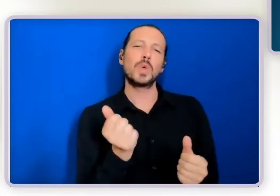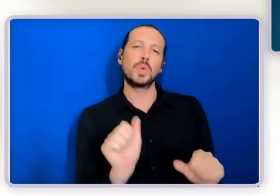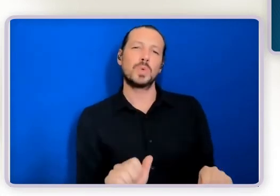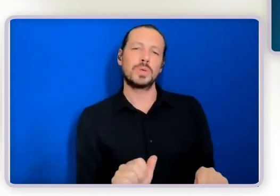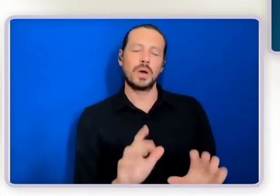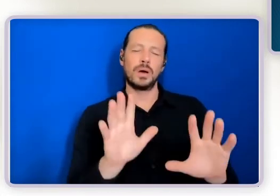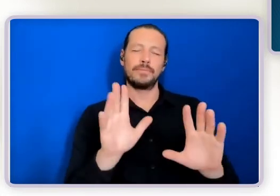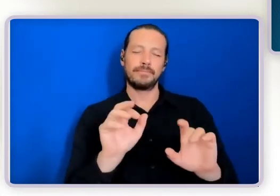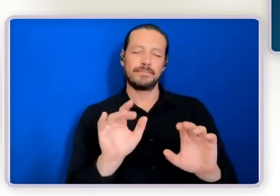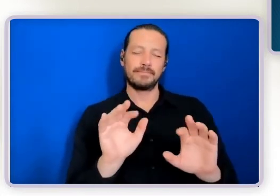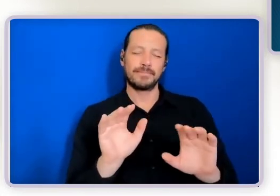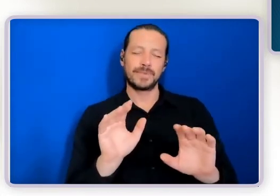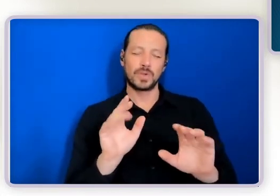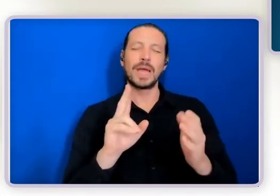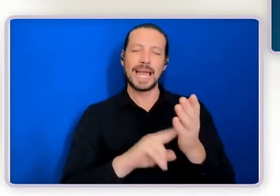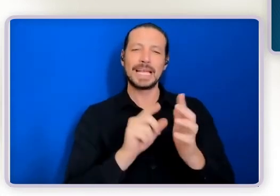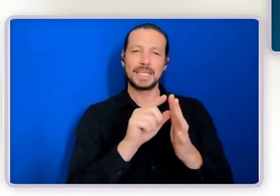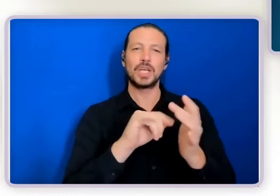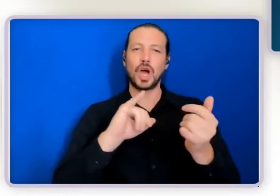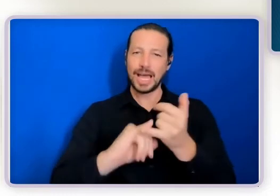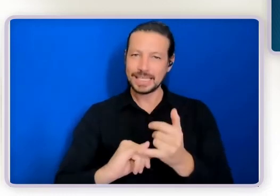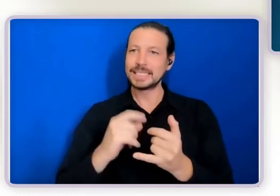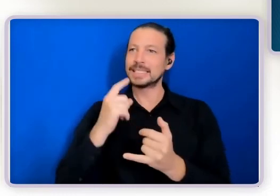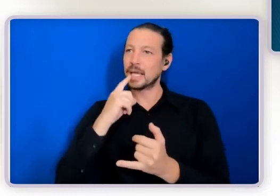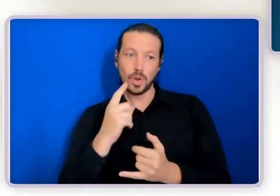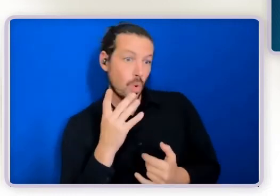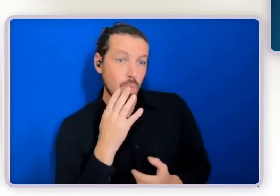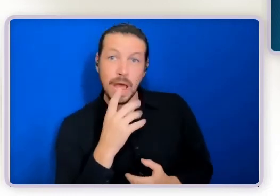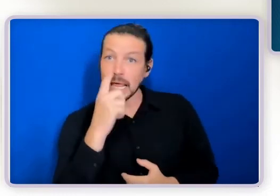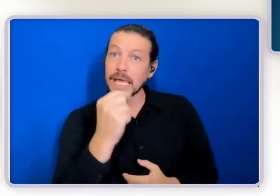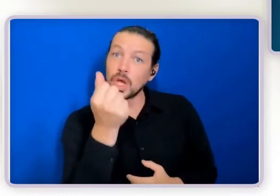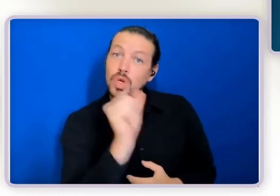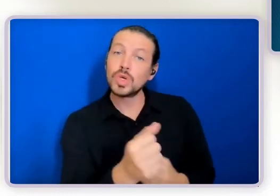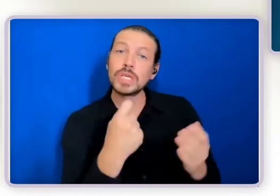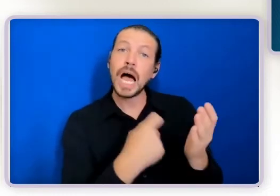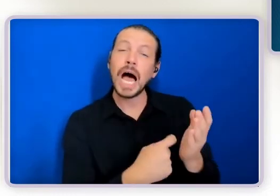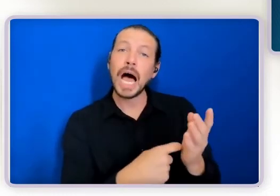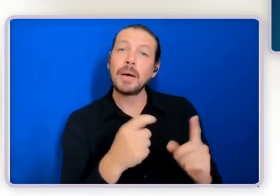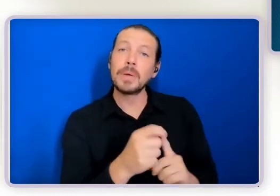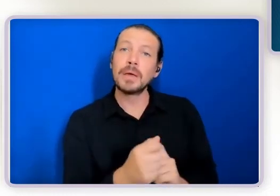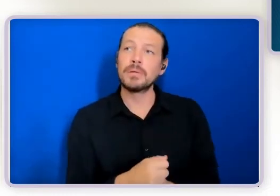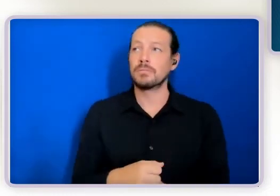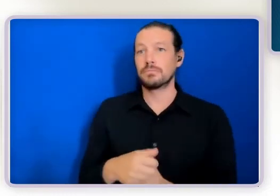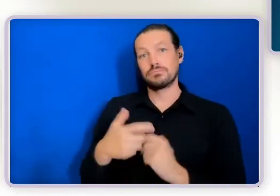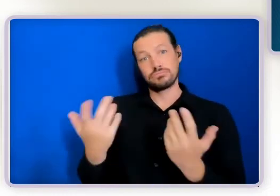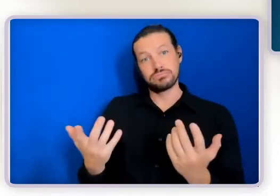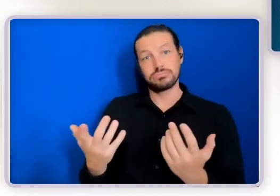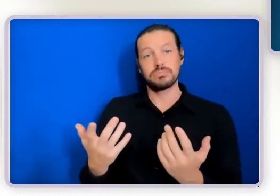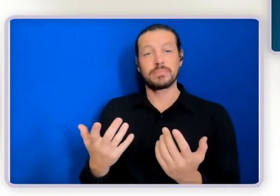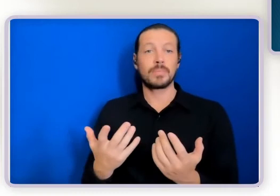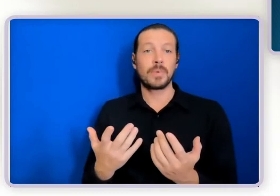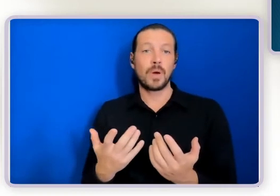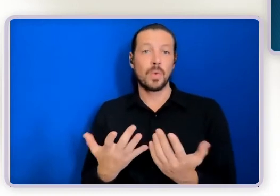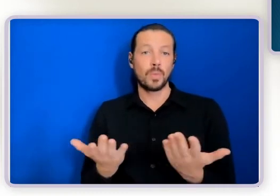they ask when a restrictive practice can be used, and I ask, how do these requirements that the